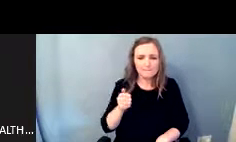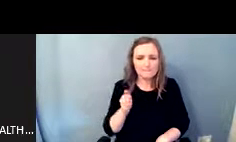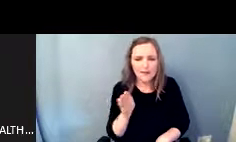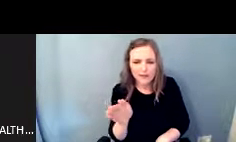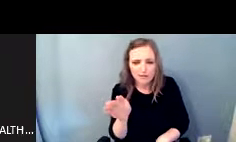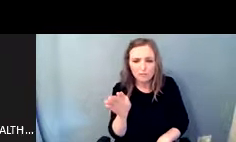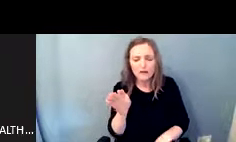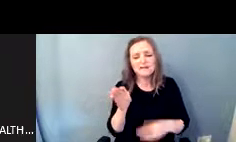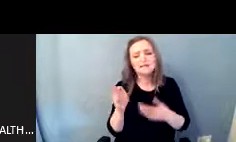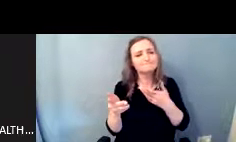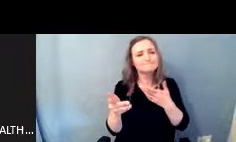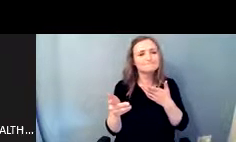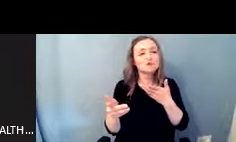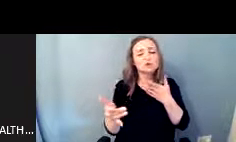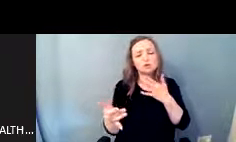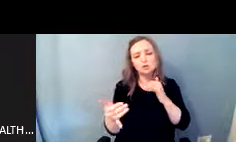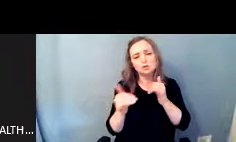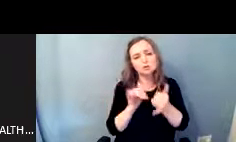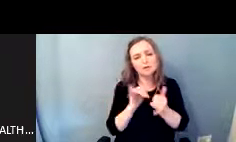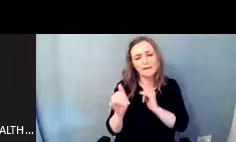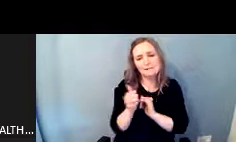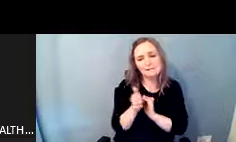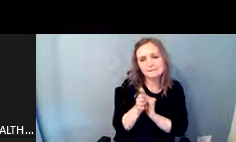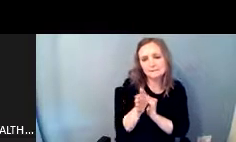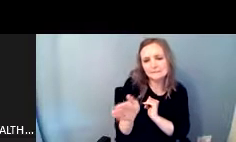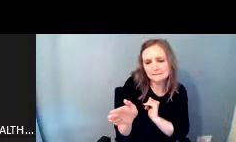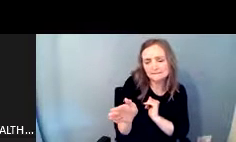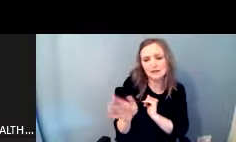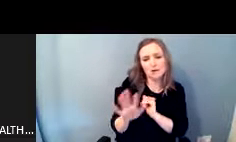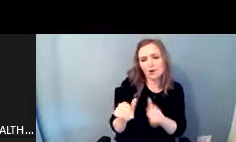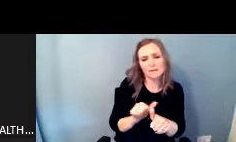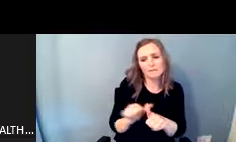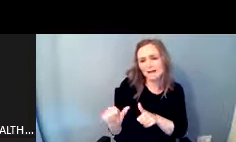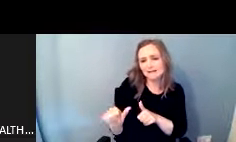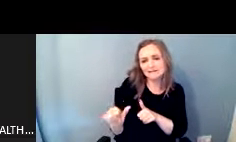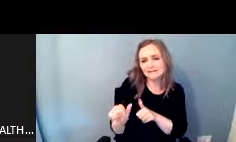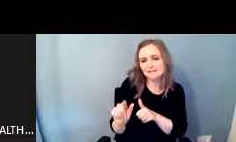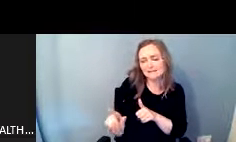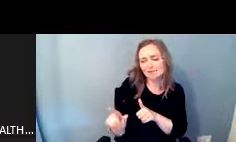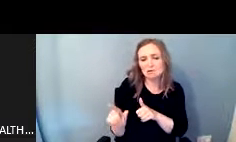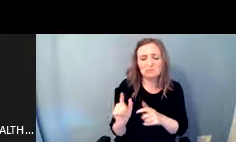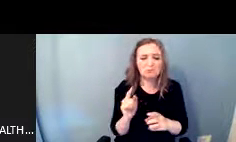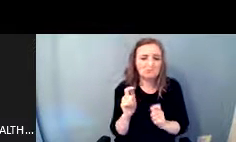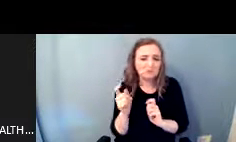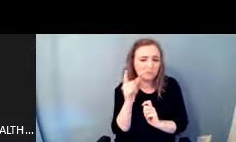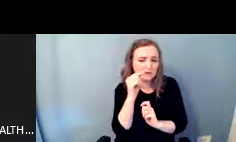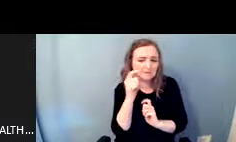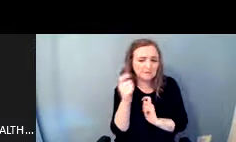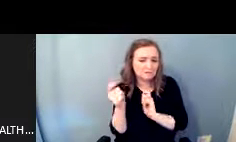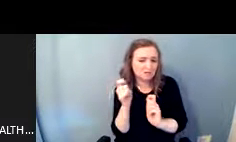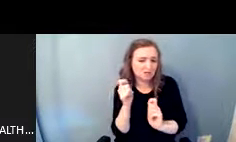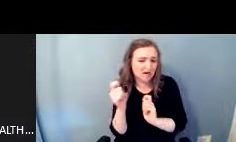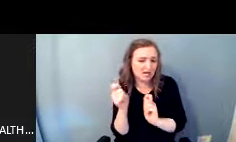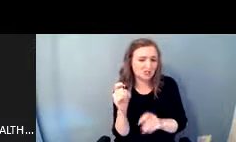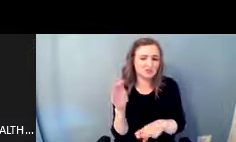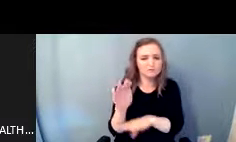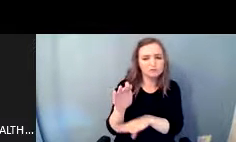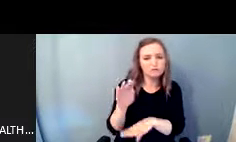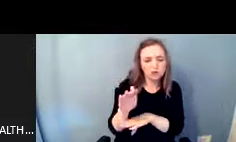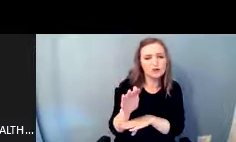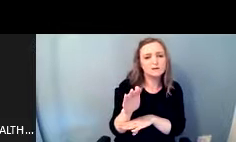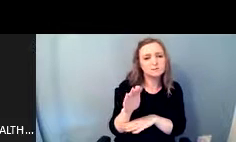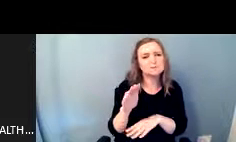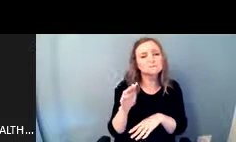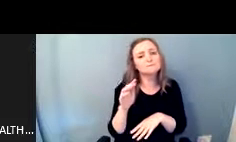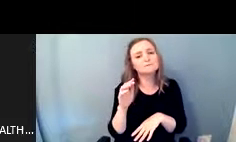the best waiting time to state. But at the moment, we're stuck with it. But it will go